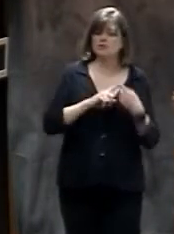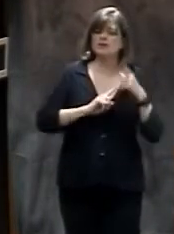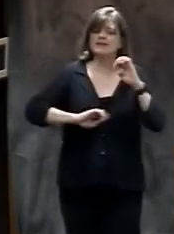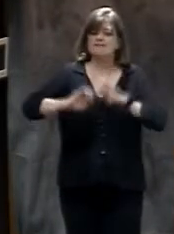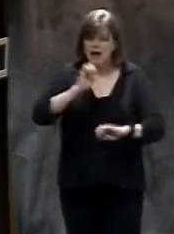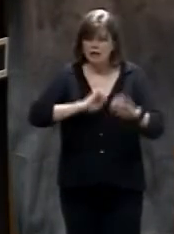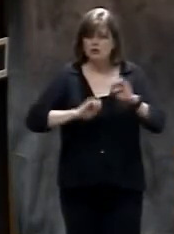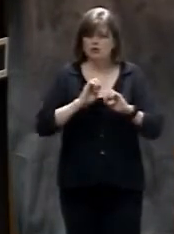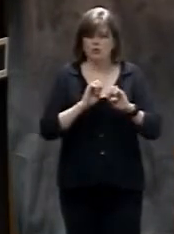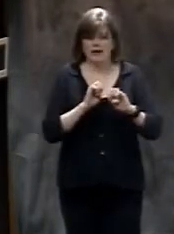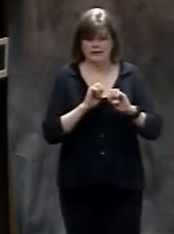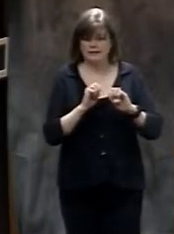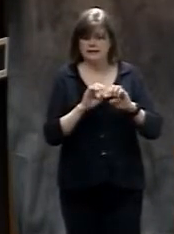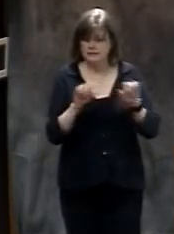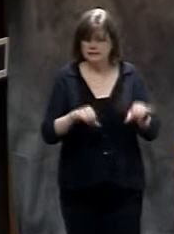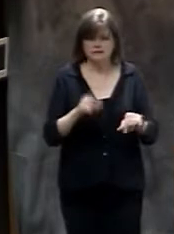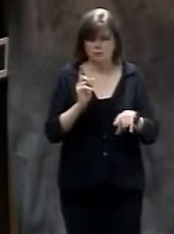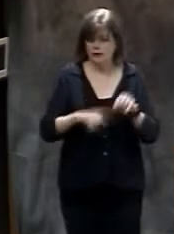can't fully observe.